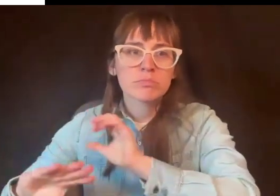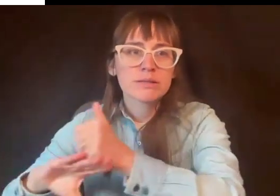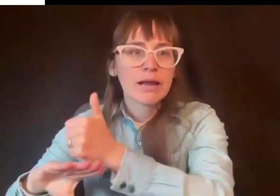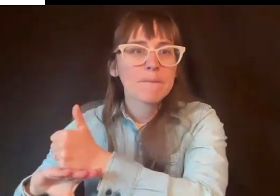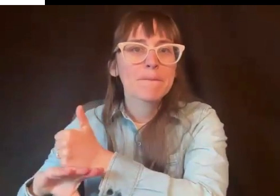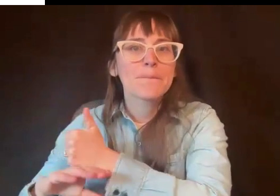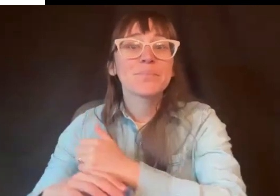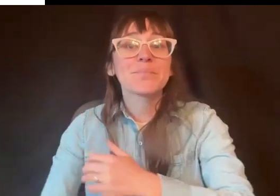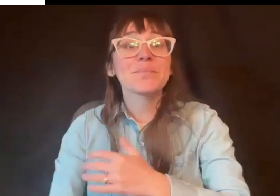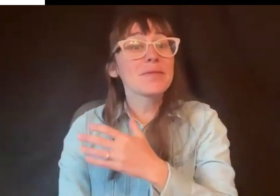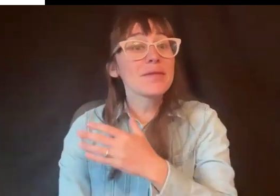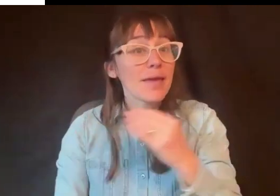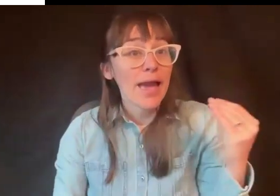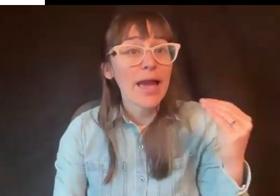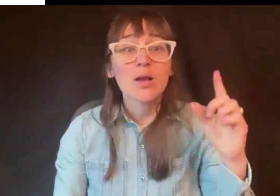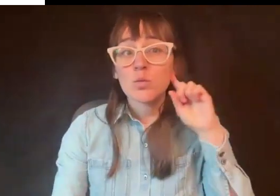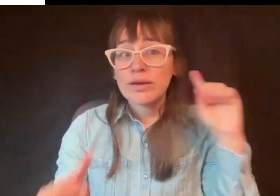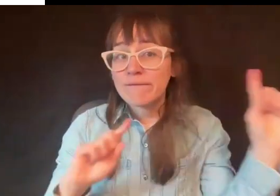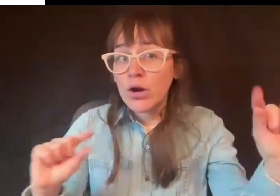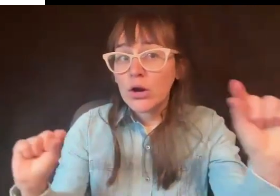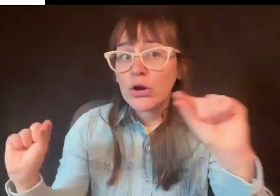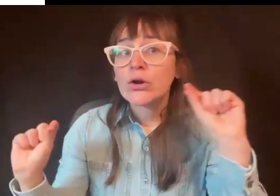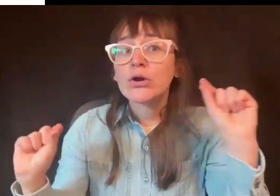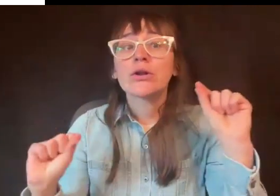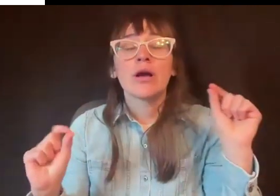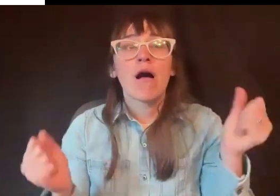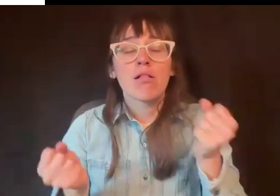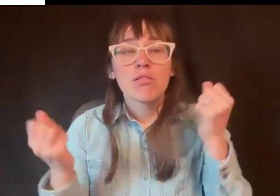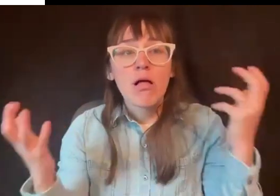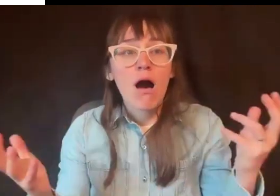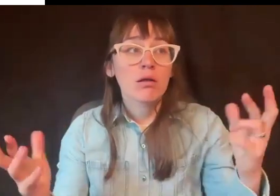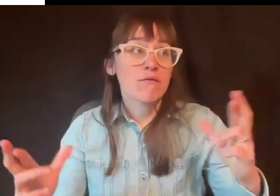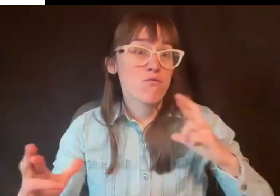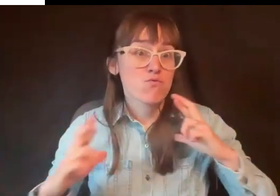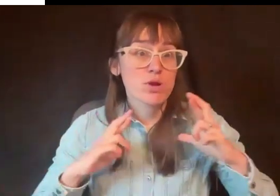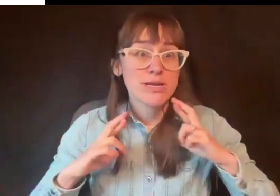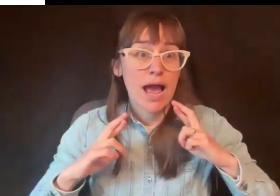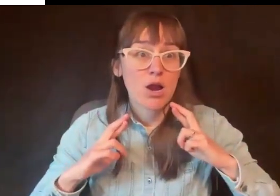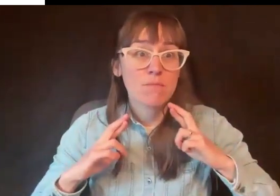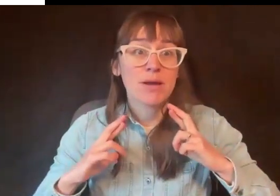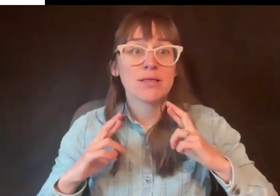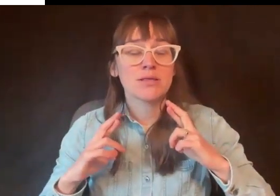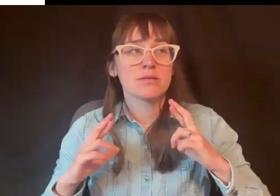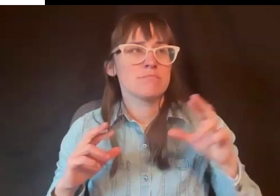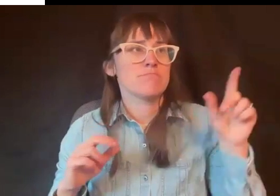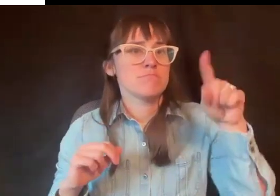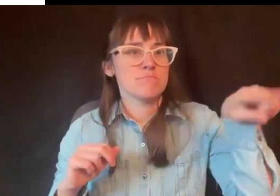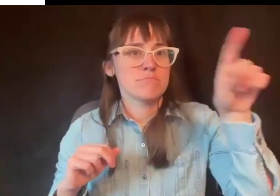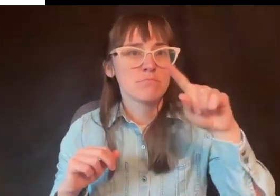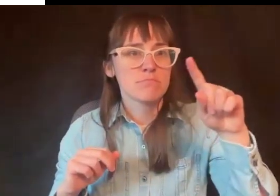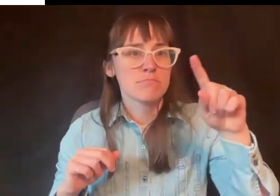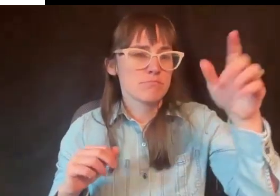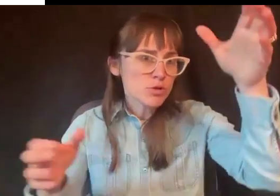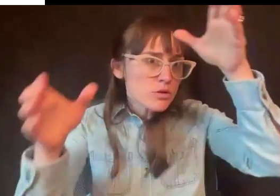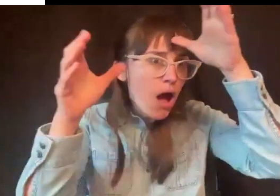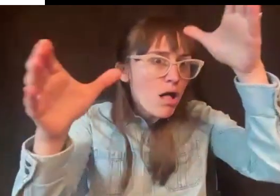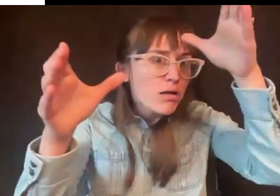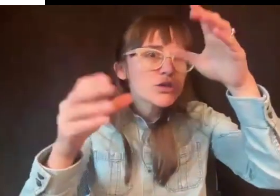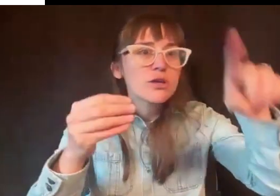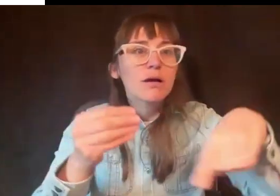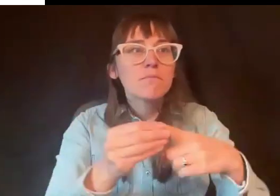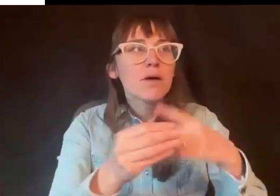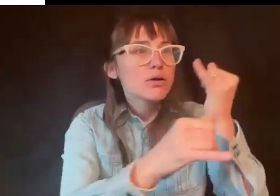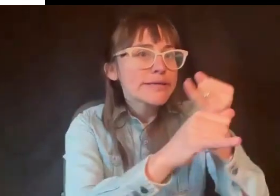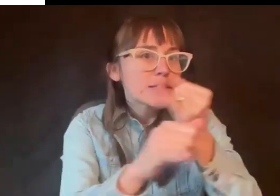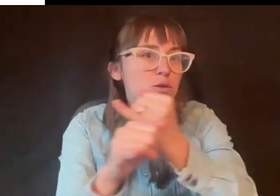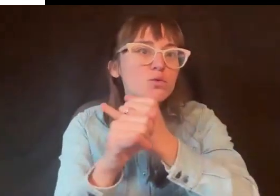We have also heard about a large number of retirements of people with incredible levels of institutional knowledge of our programs.